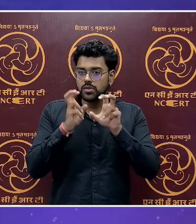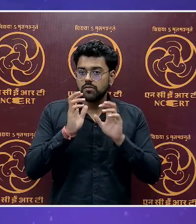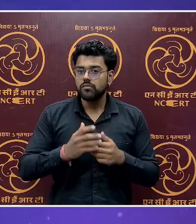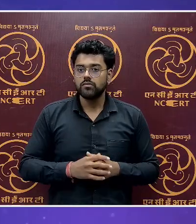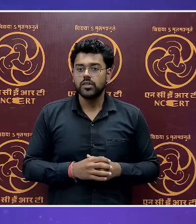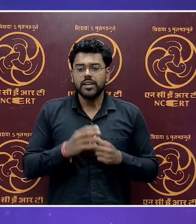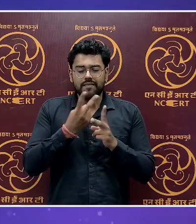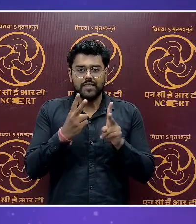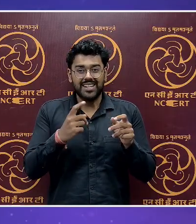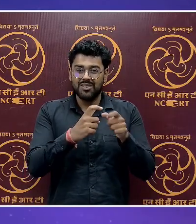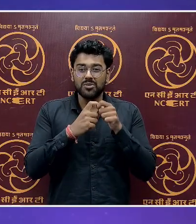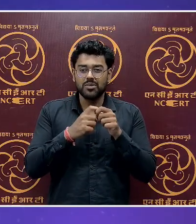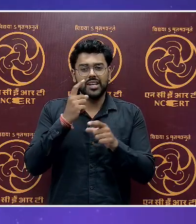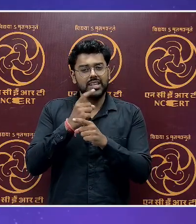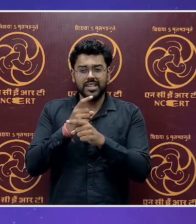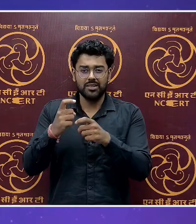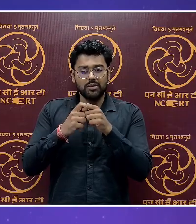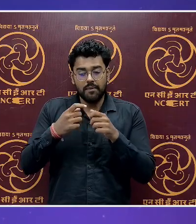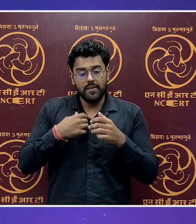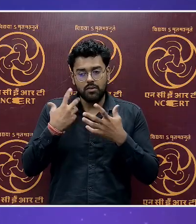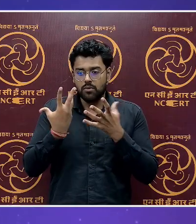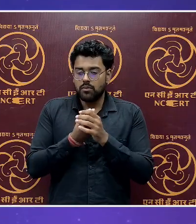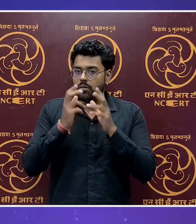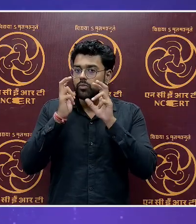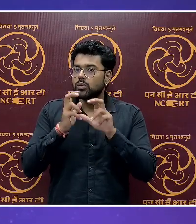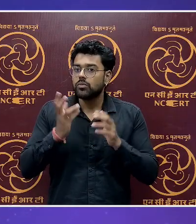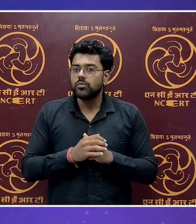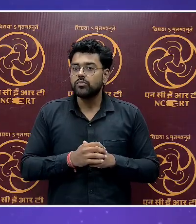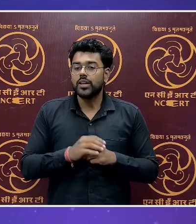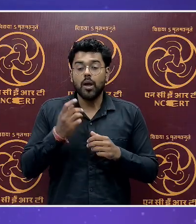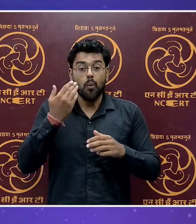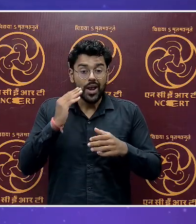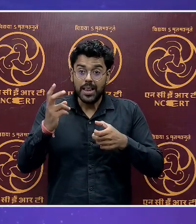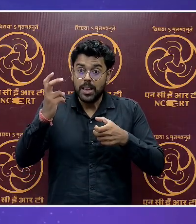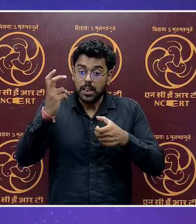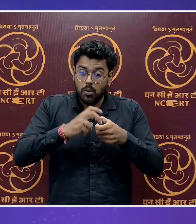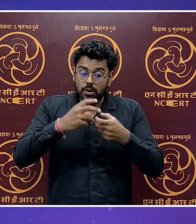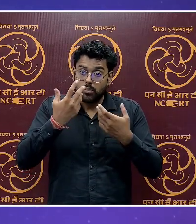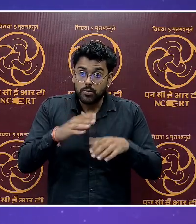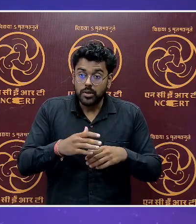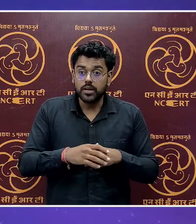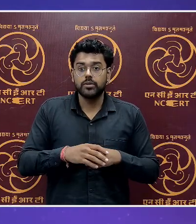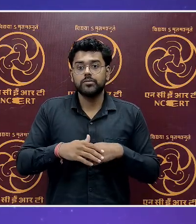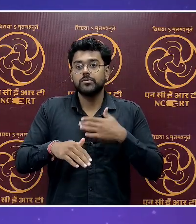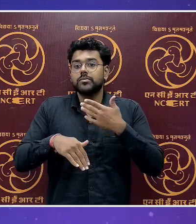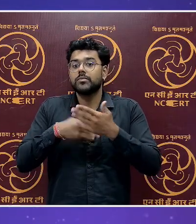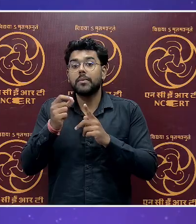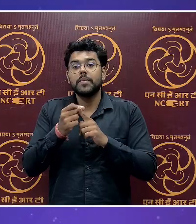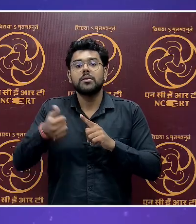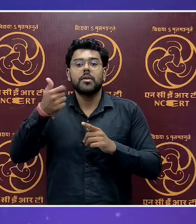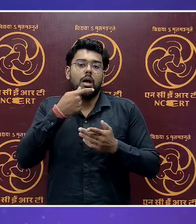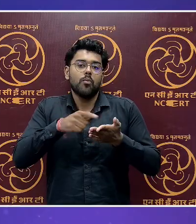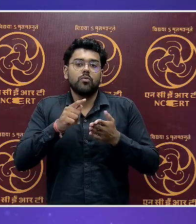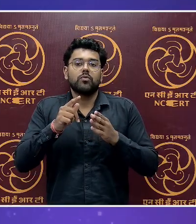the queries we have received from the teacher, there are queries like that once they log in, they could not get the approval from the principal side.